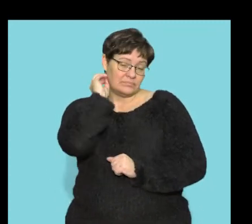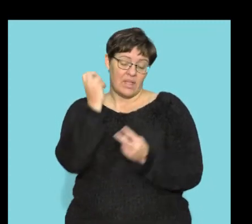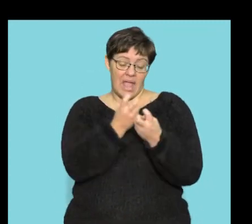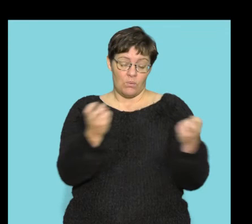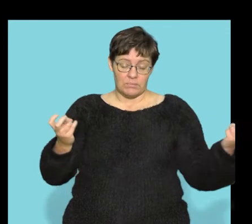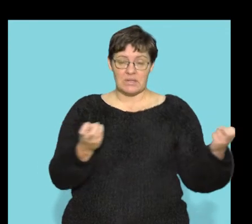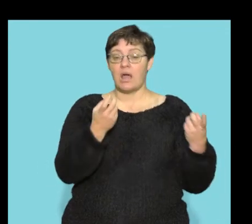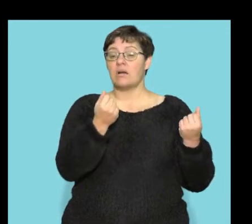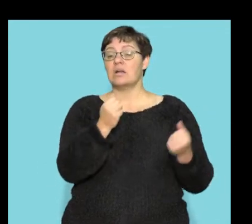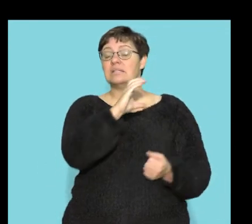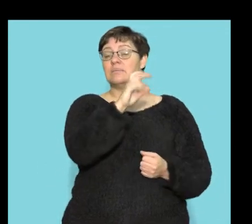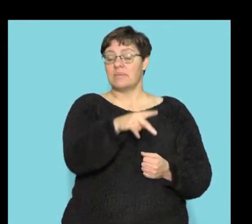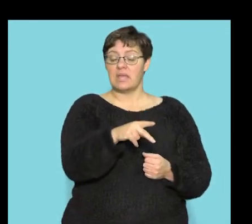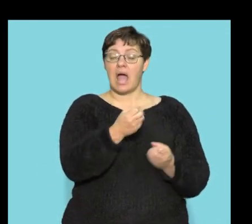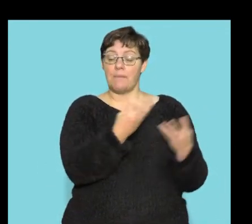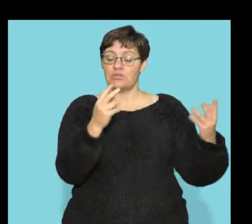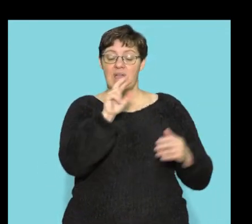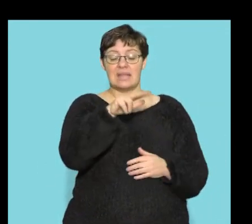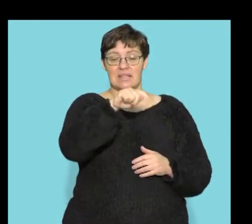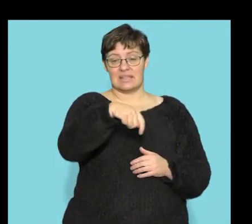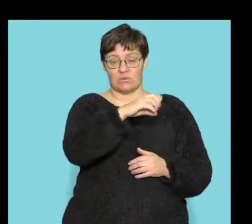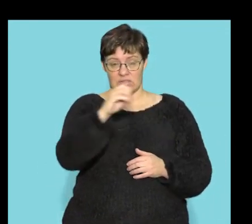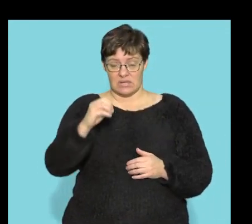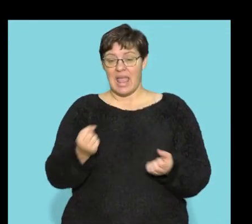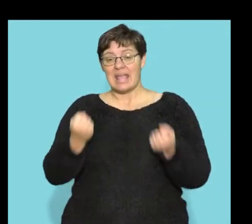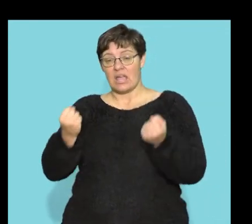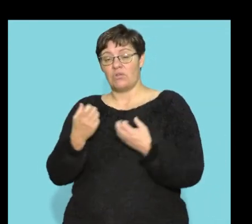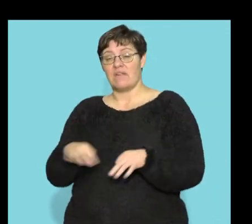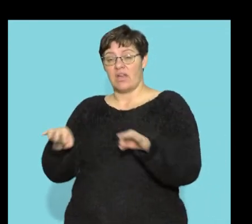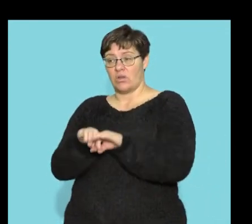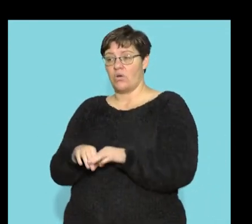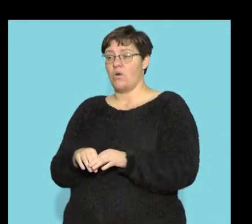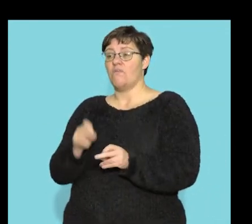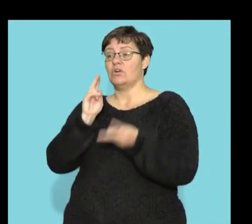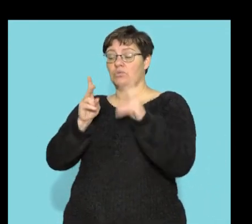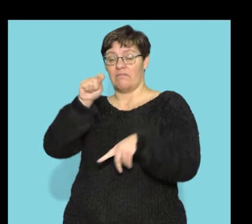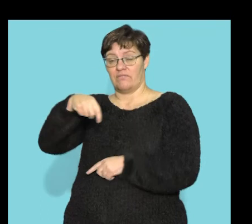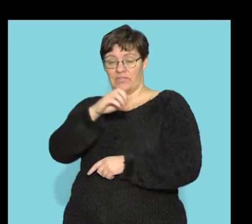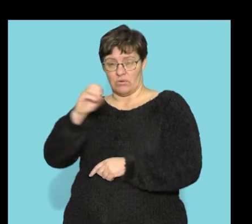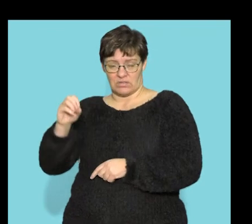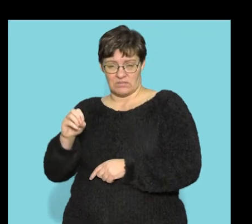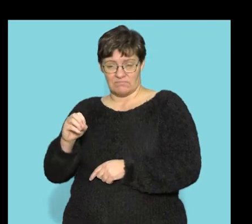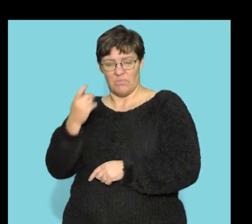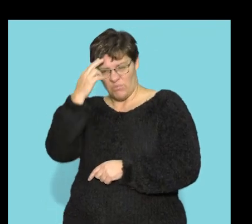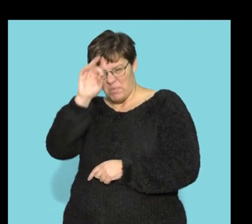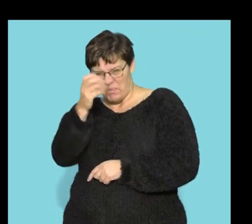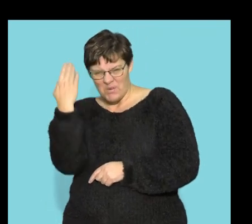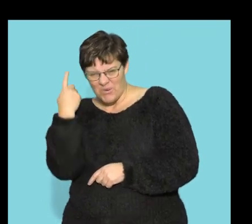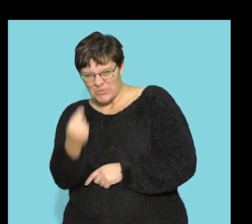of 18,000 and a carrying value of 12,000 on the first day. Remember, we've done this one here, right? And